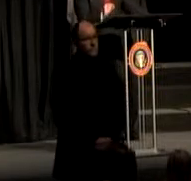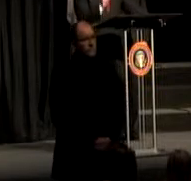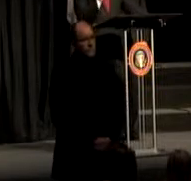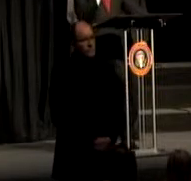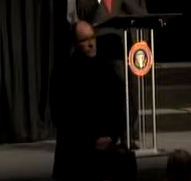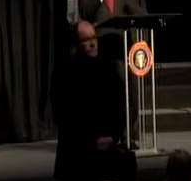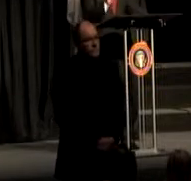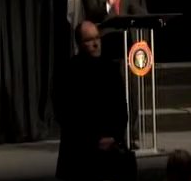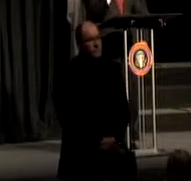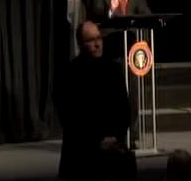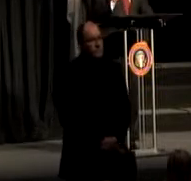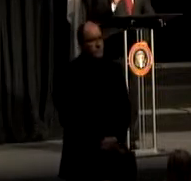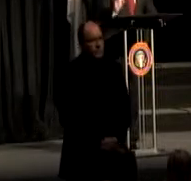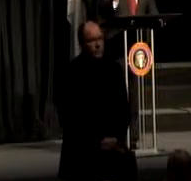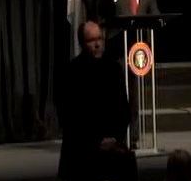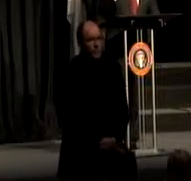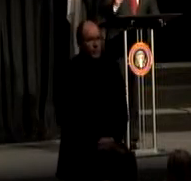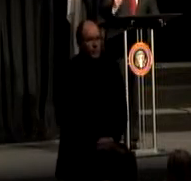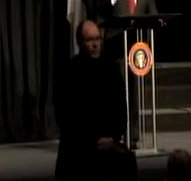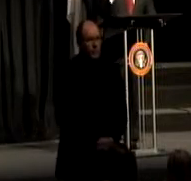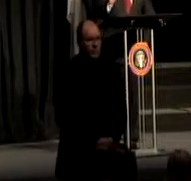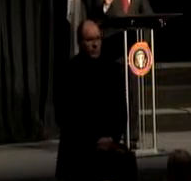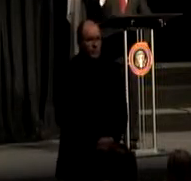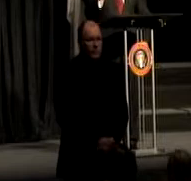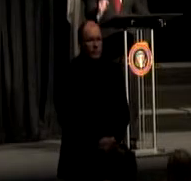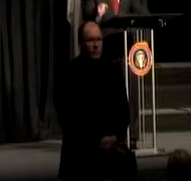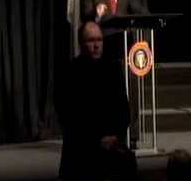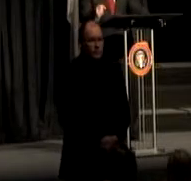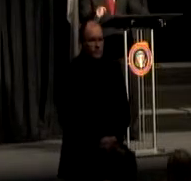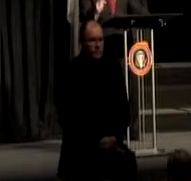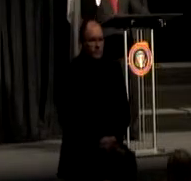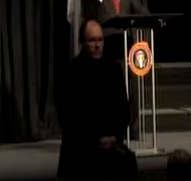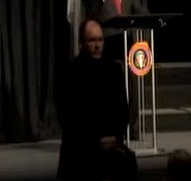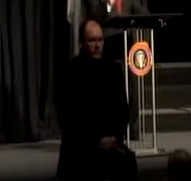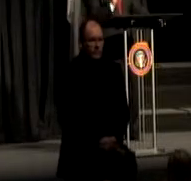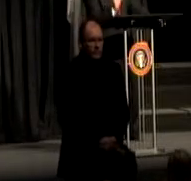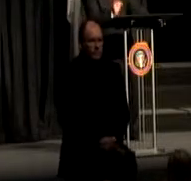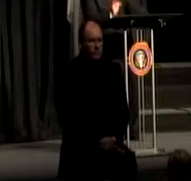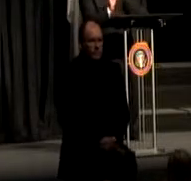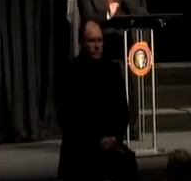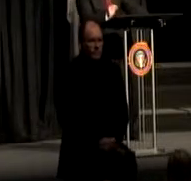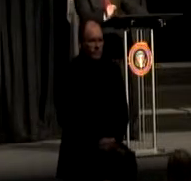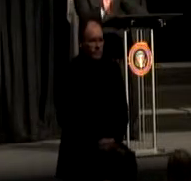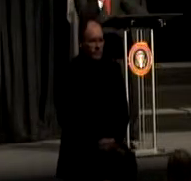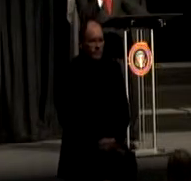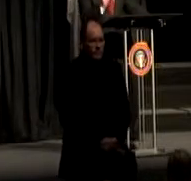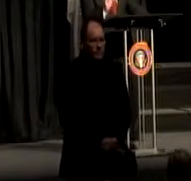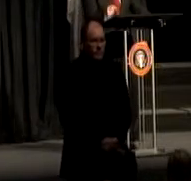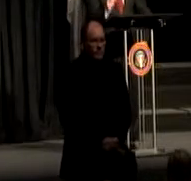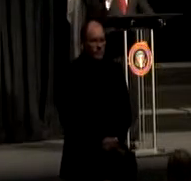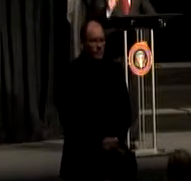to communicate the real-life issues that Jesus has performed within your life and allow other people to see